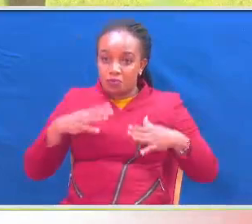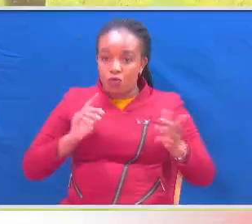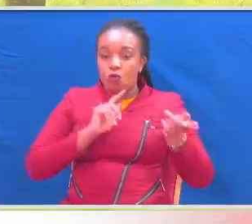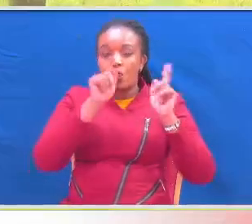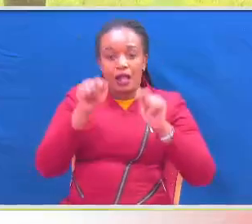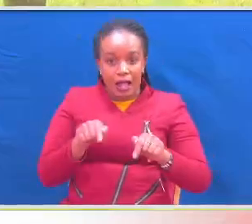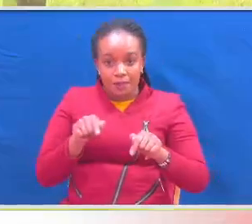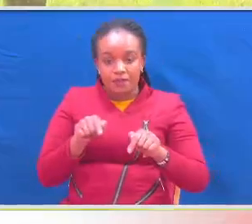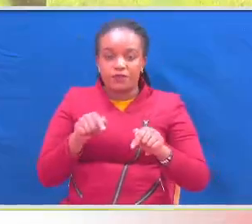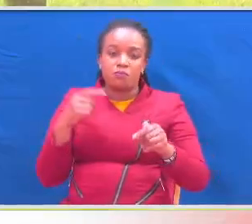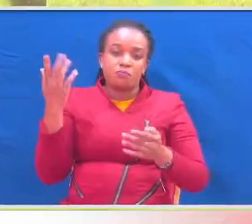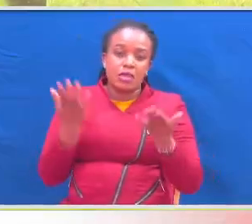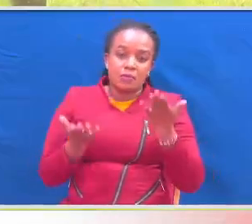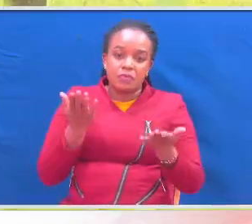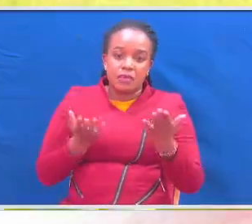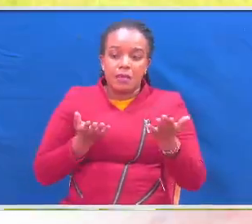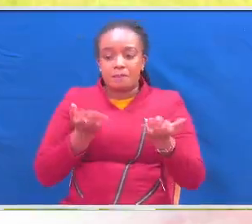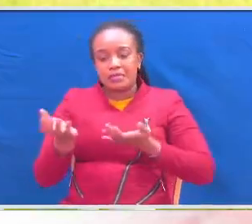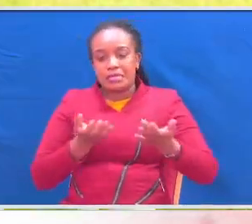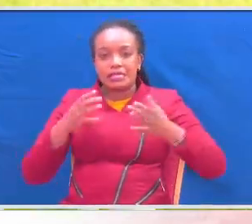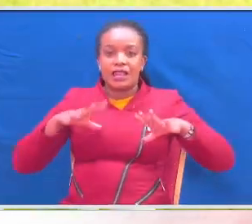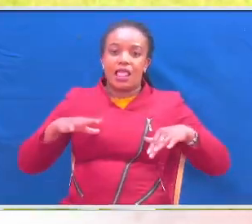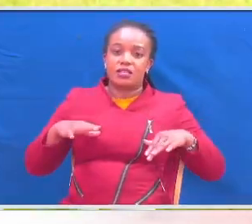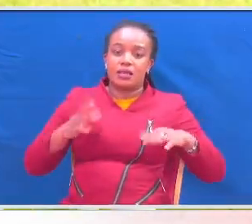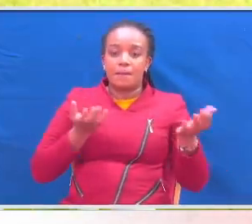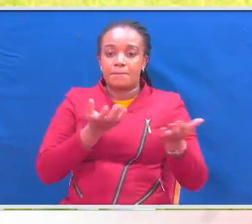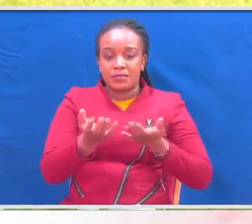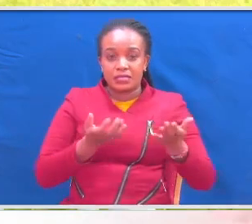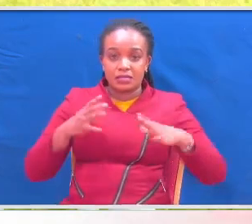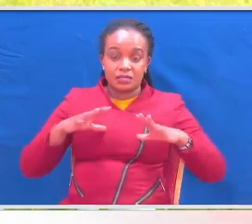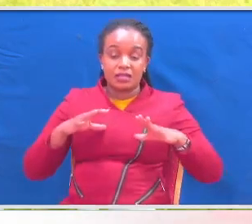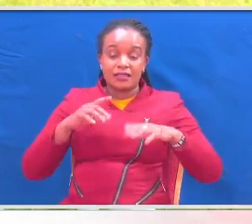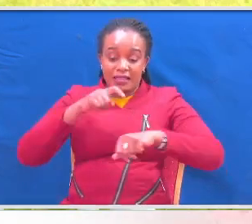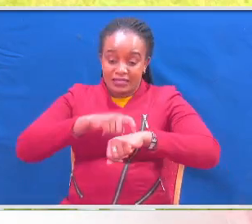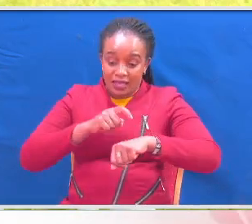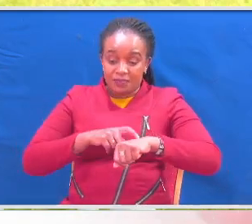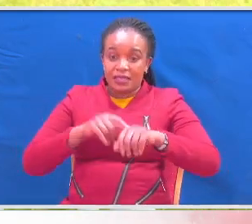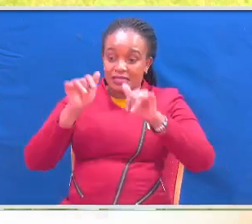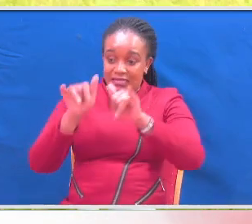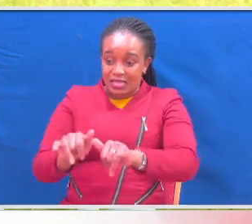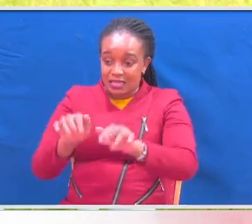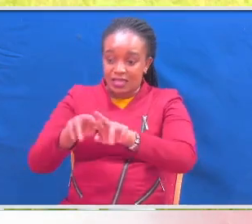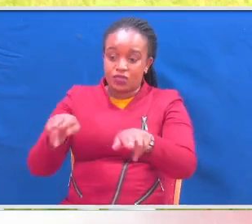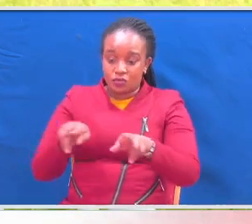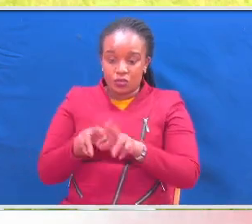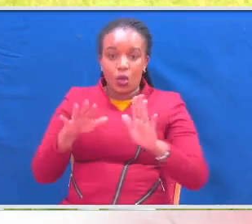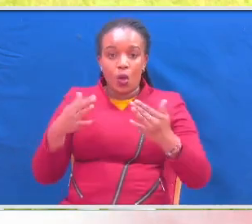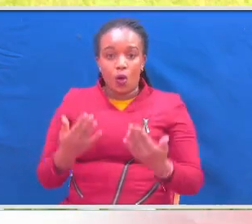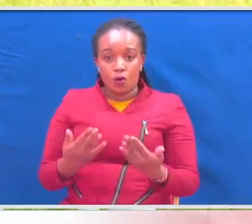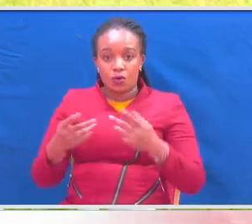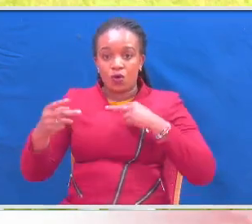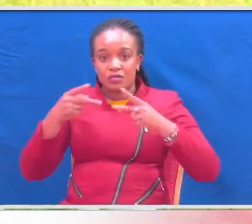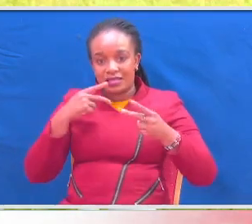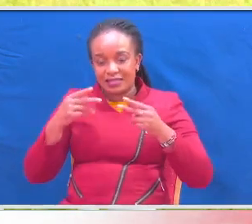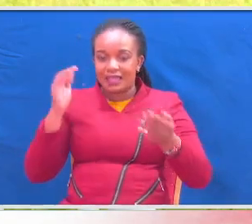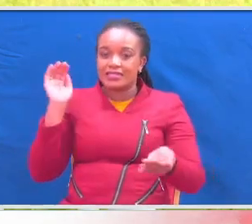pleasure. That's business and leisure. So the time they spend in the rooms or in the hotel has reduced. They are